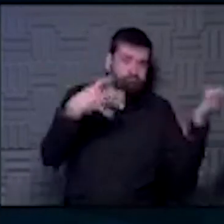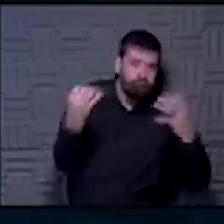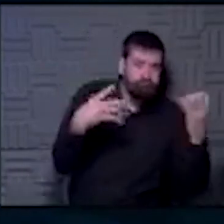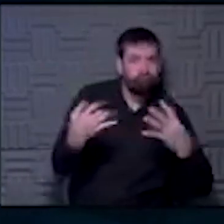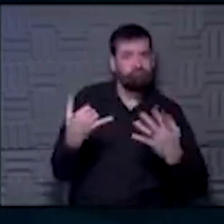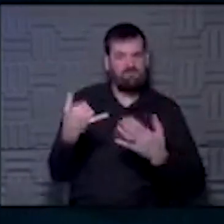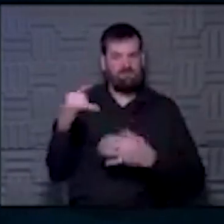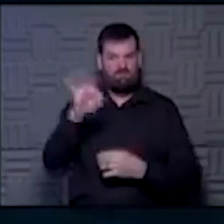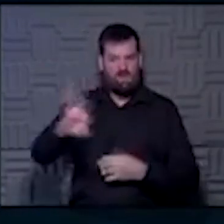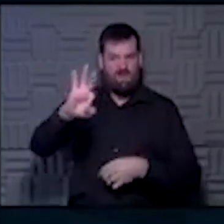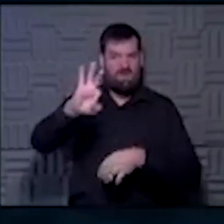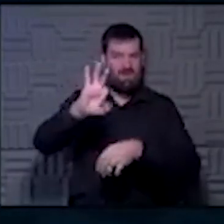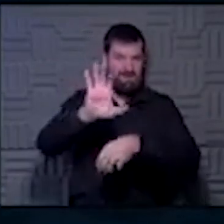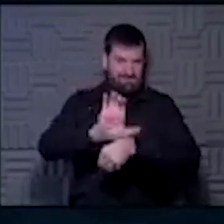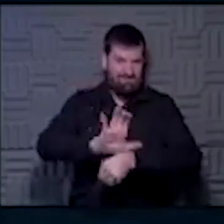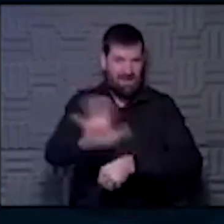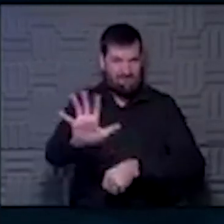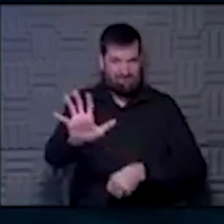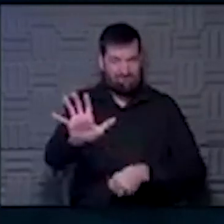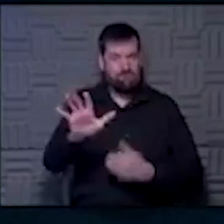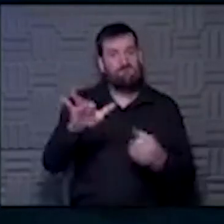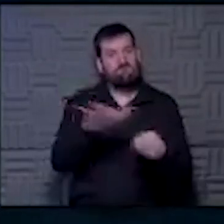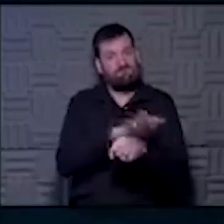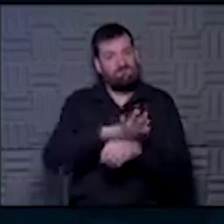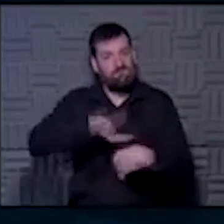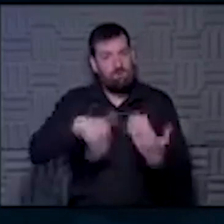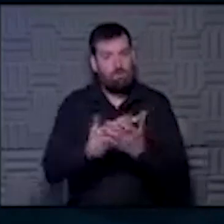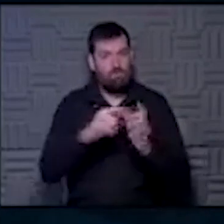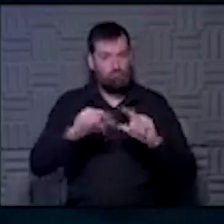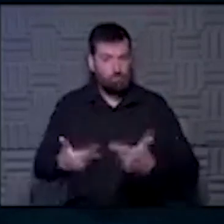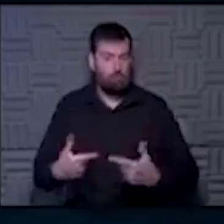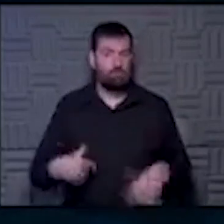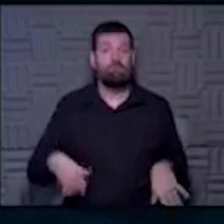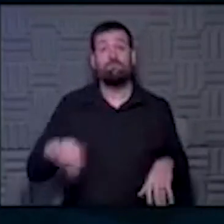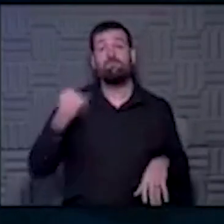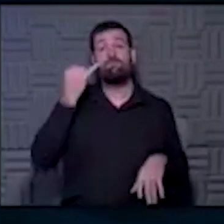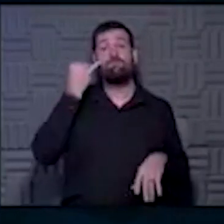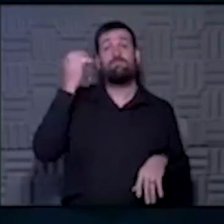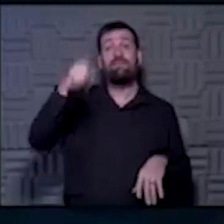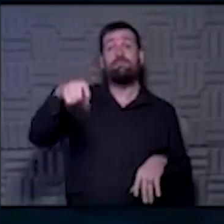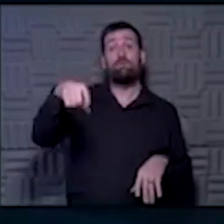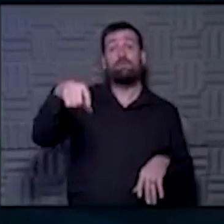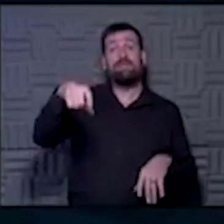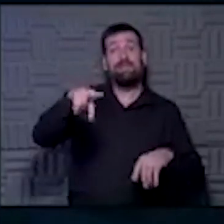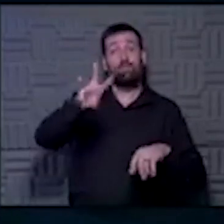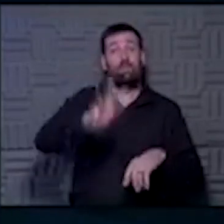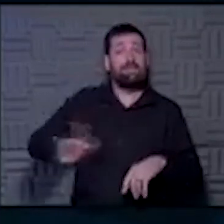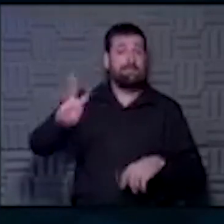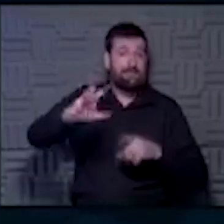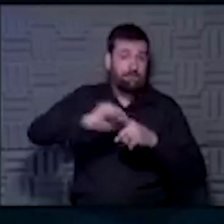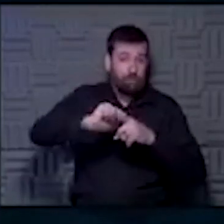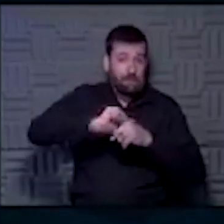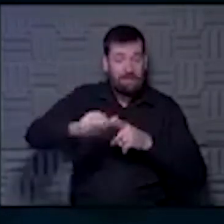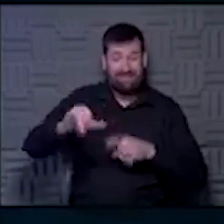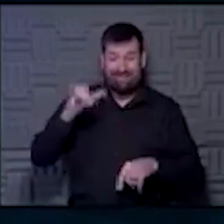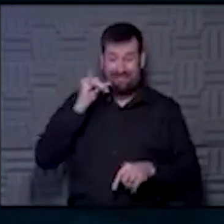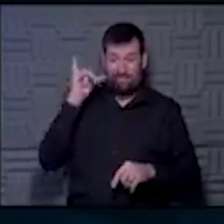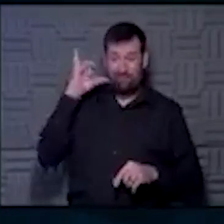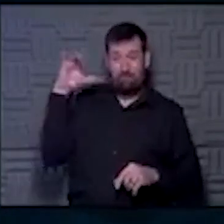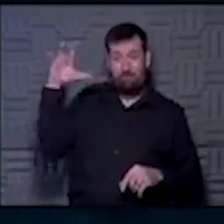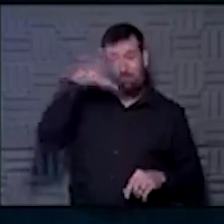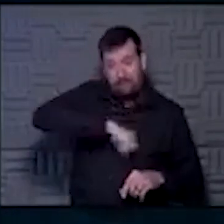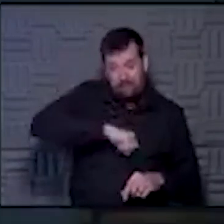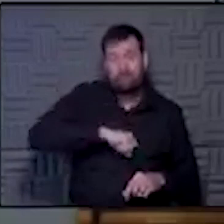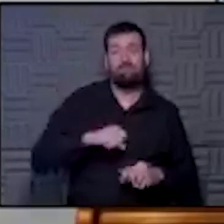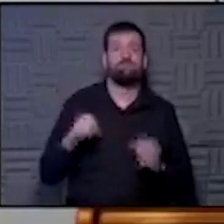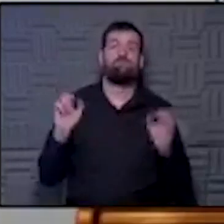Friday and fill up all of our groups. And if you need to have a Wednesday training spot and you missed yesterday, we have a